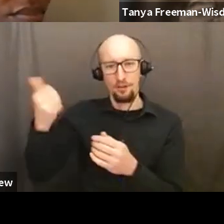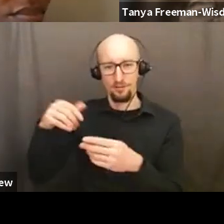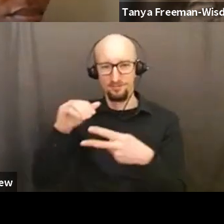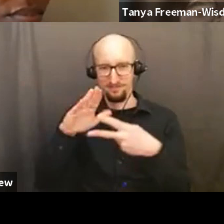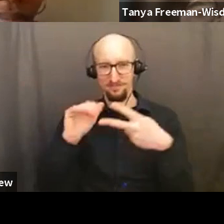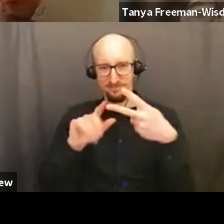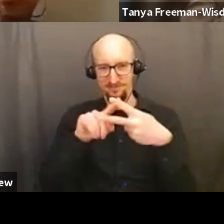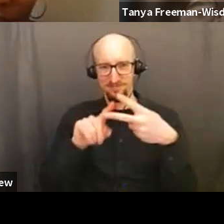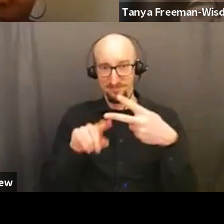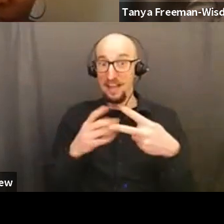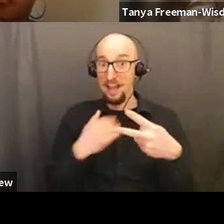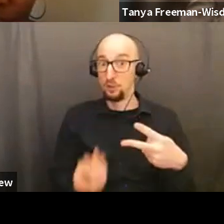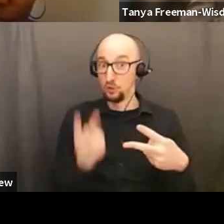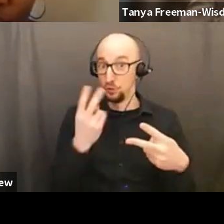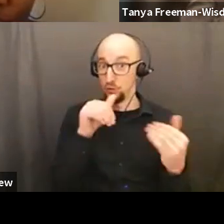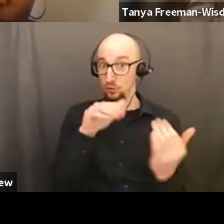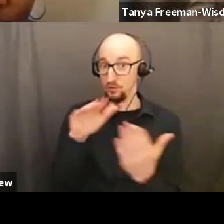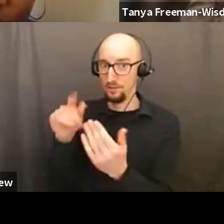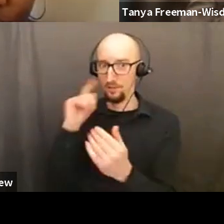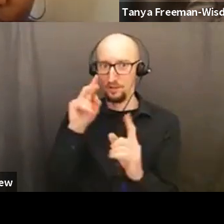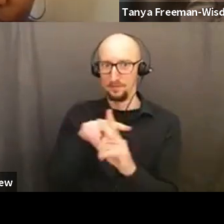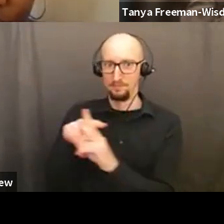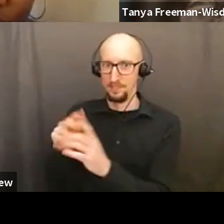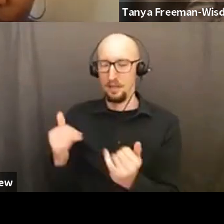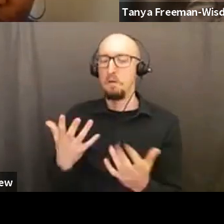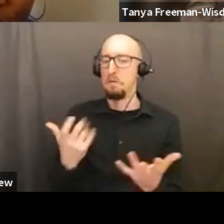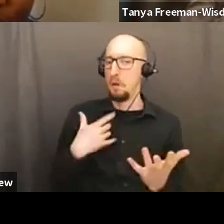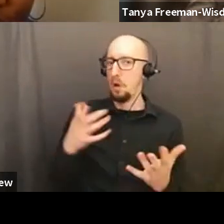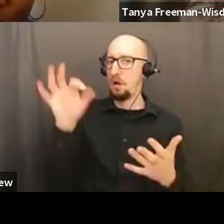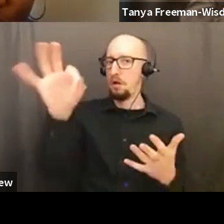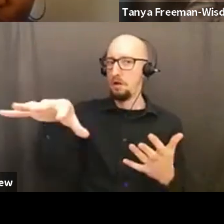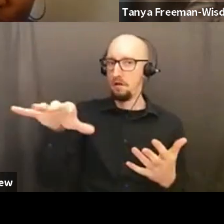wanted to respond to that. And